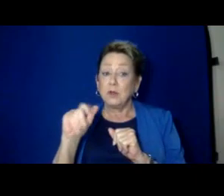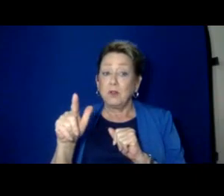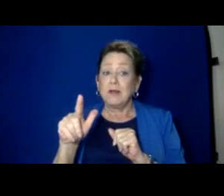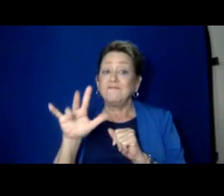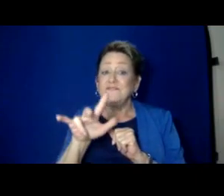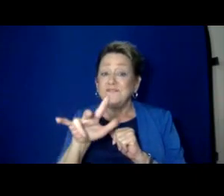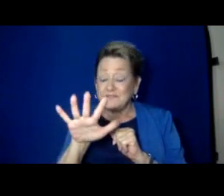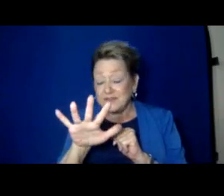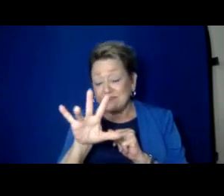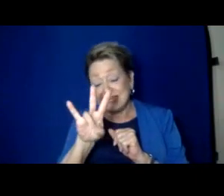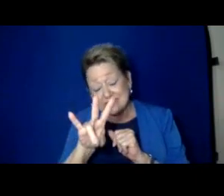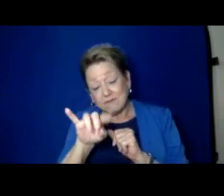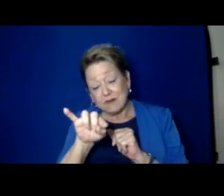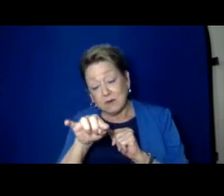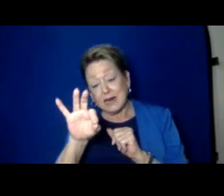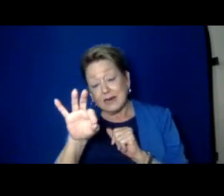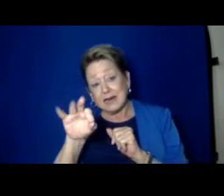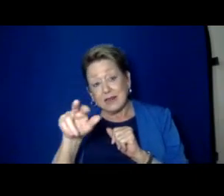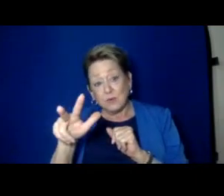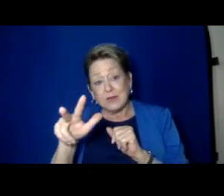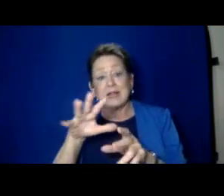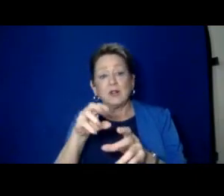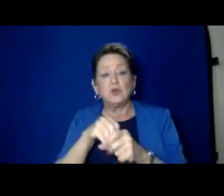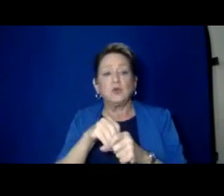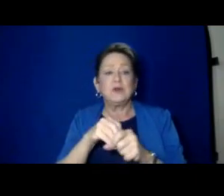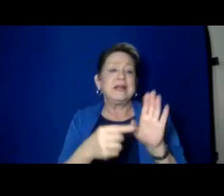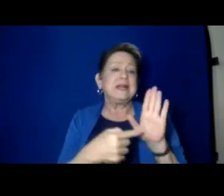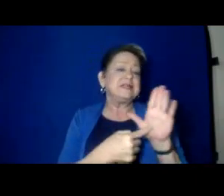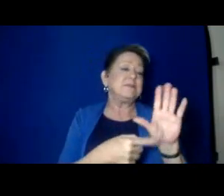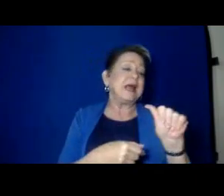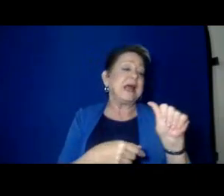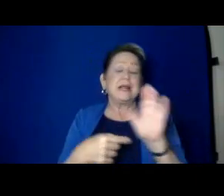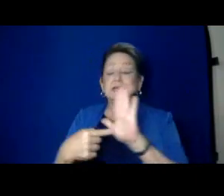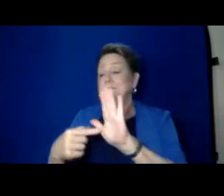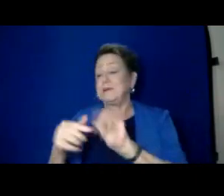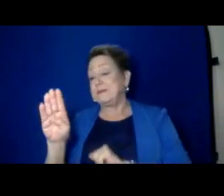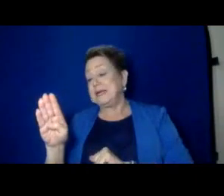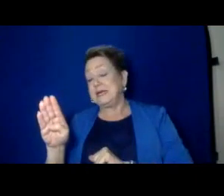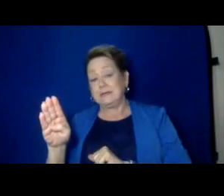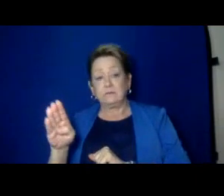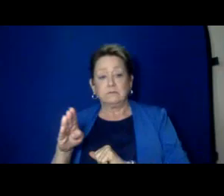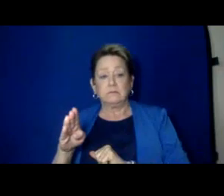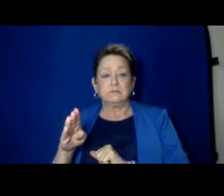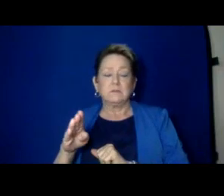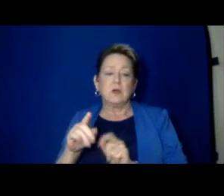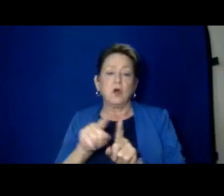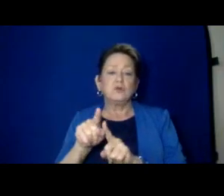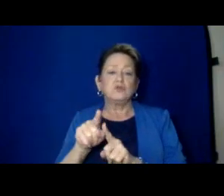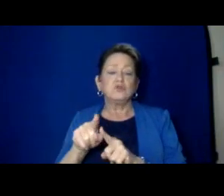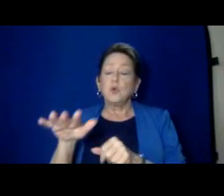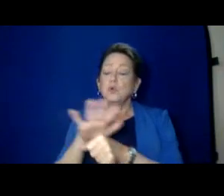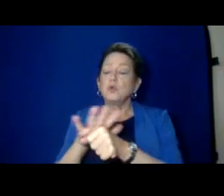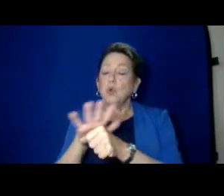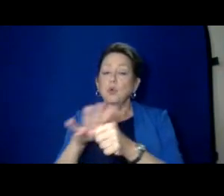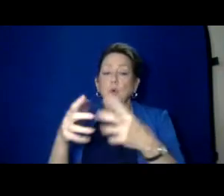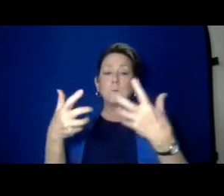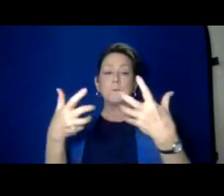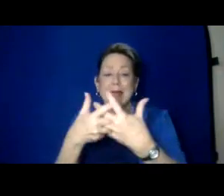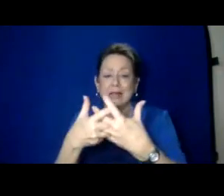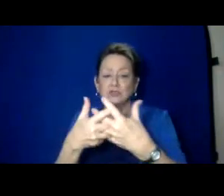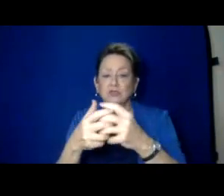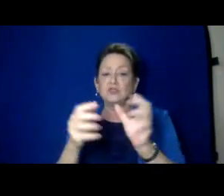of $57.9 million, which are included in Exhibit A and Exhibit B. Also, our local match certification